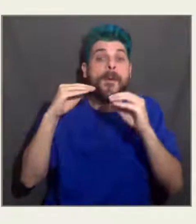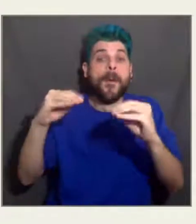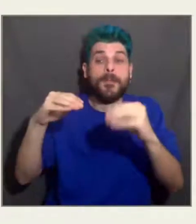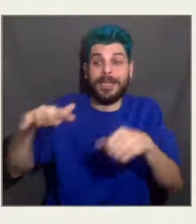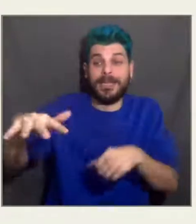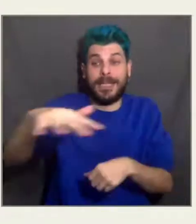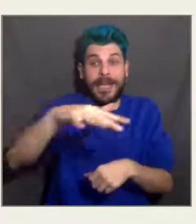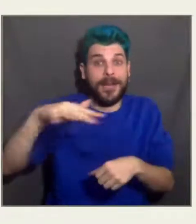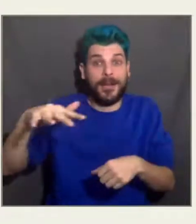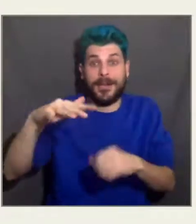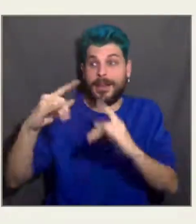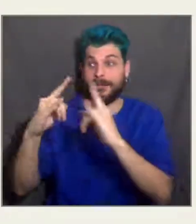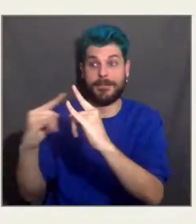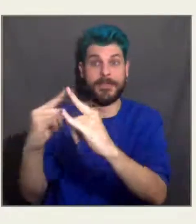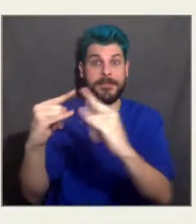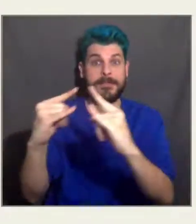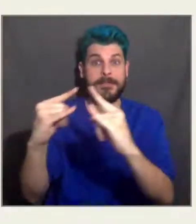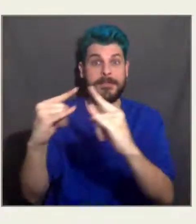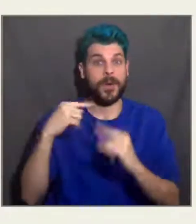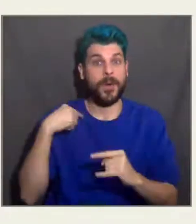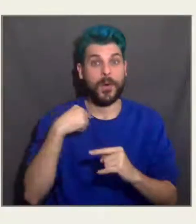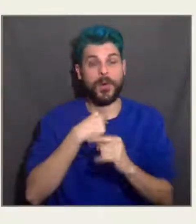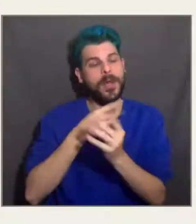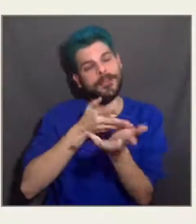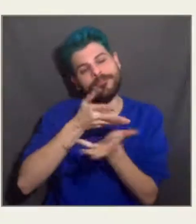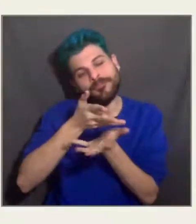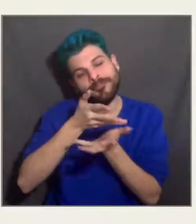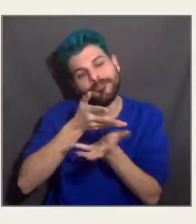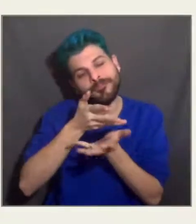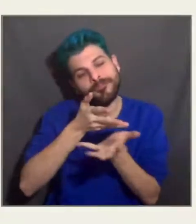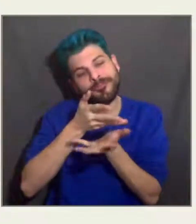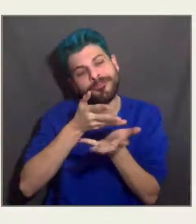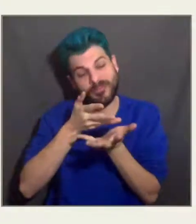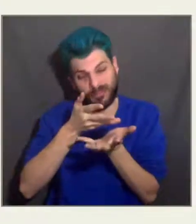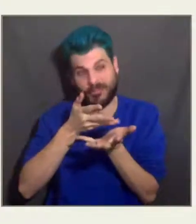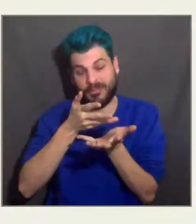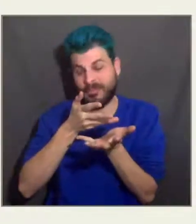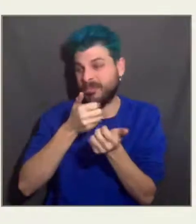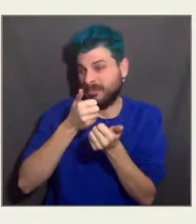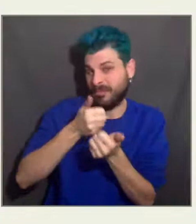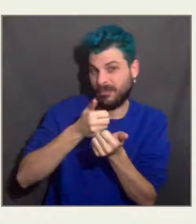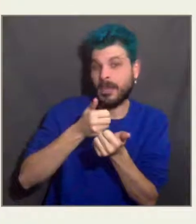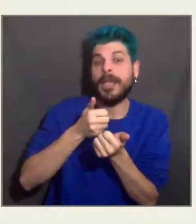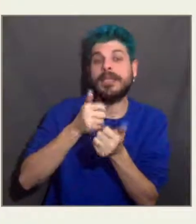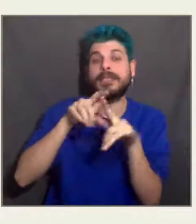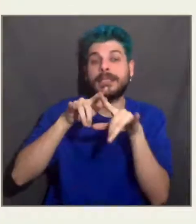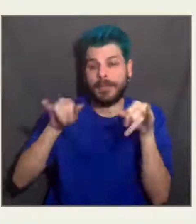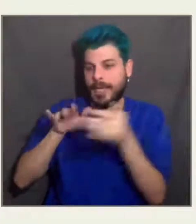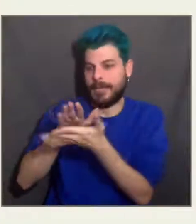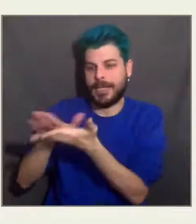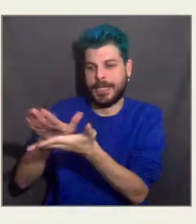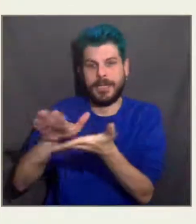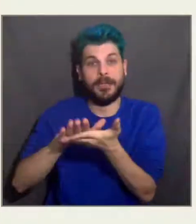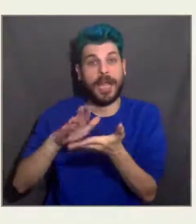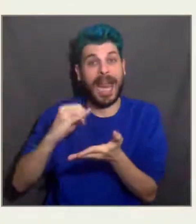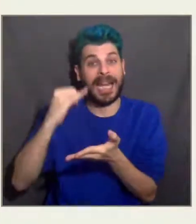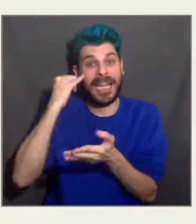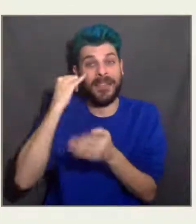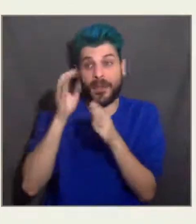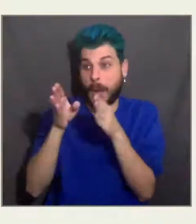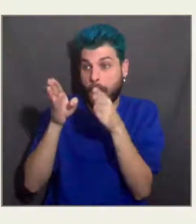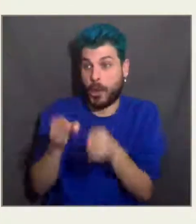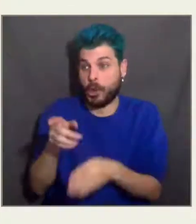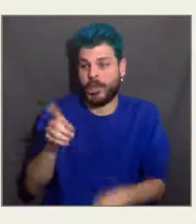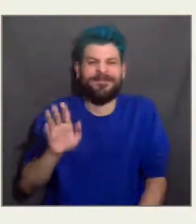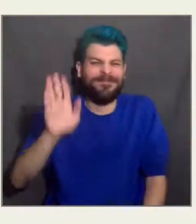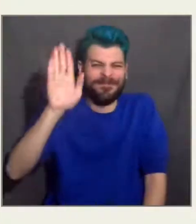them hand in hand. While we're picking up trash, they're working to make sure that if folks want to leave the streets, there is an opportunity. So